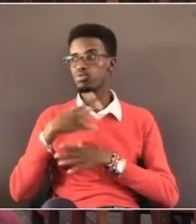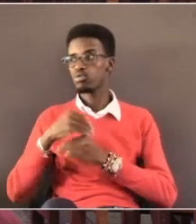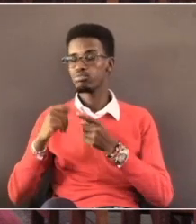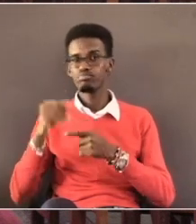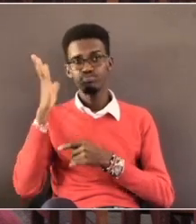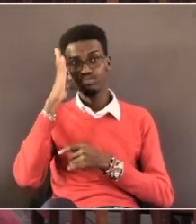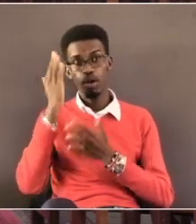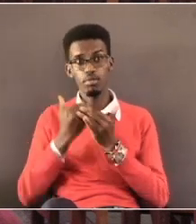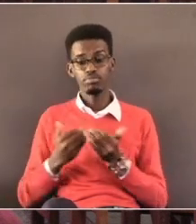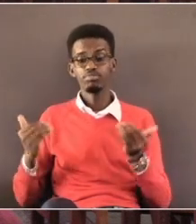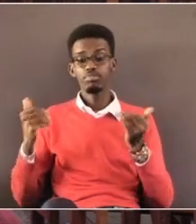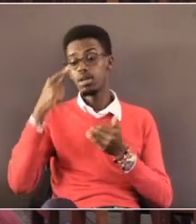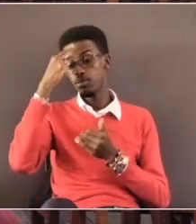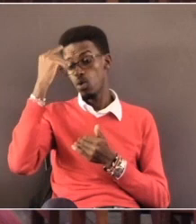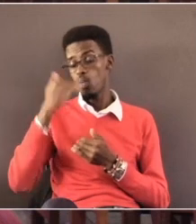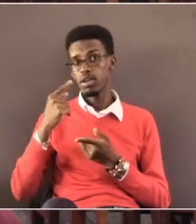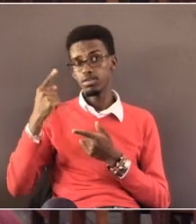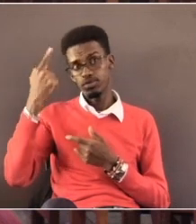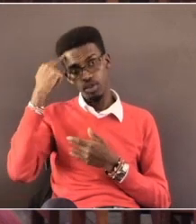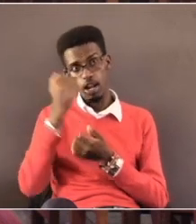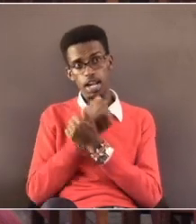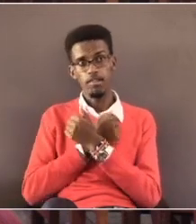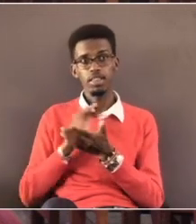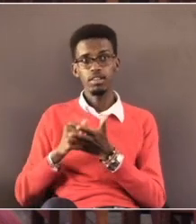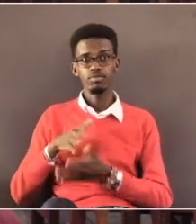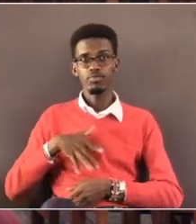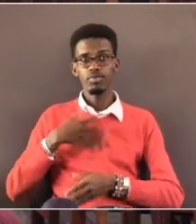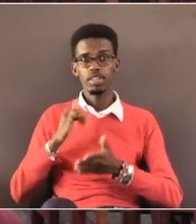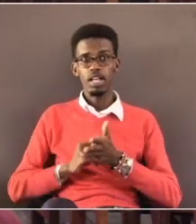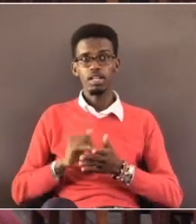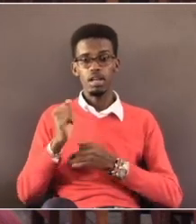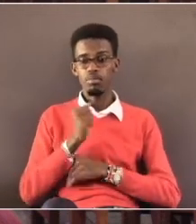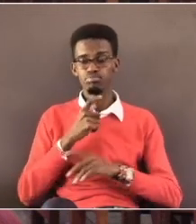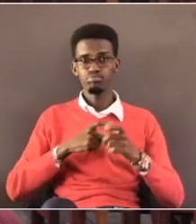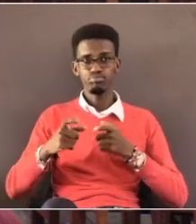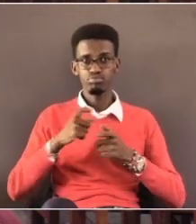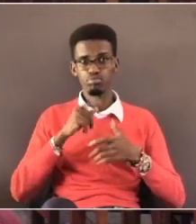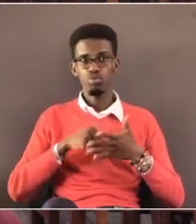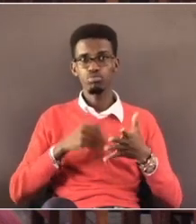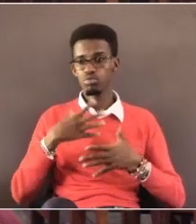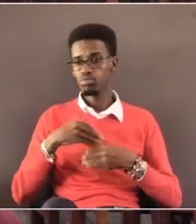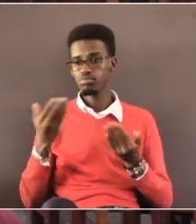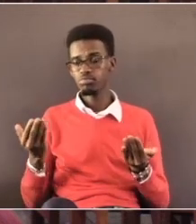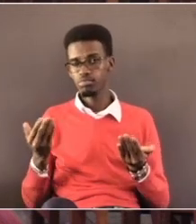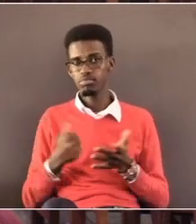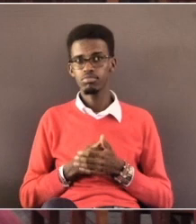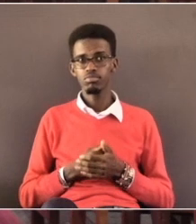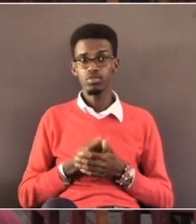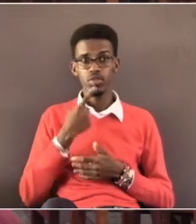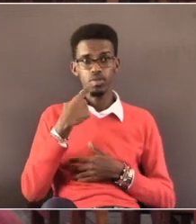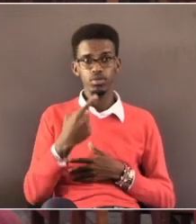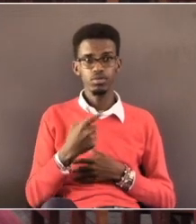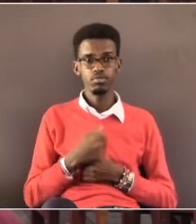else's child, because the love you feel is uncontrollable. You don't know what got over you.